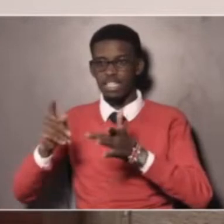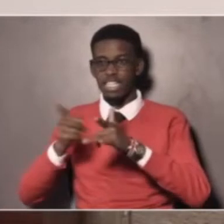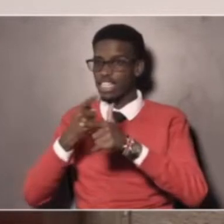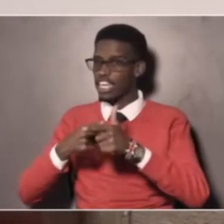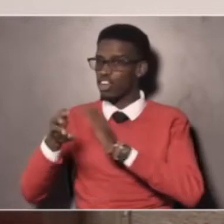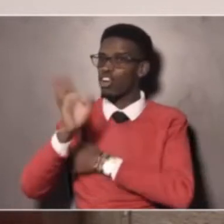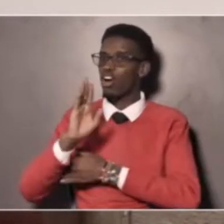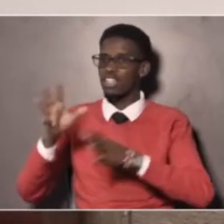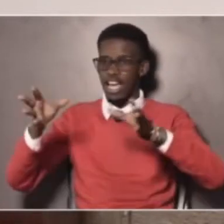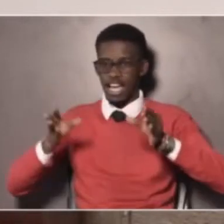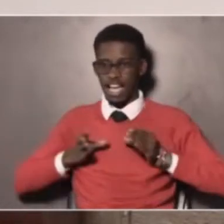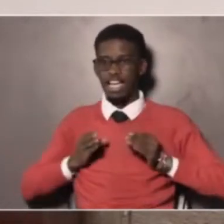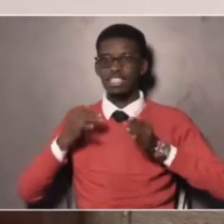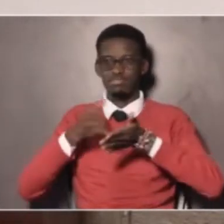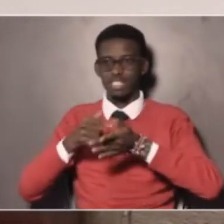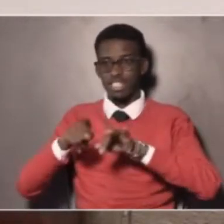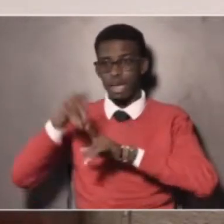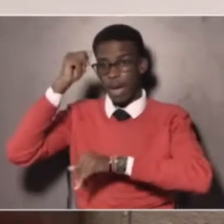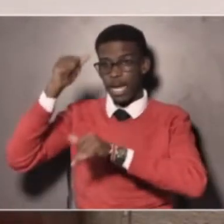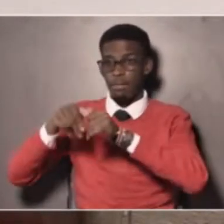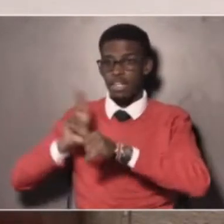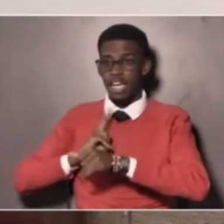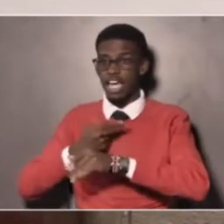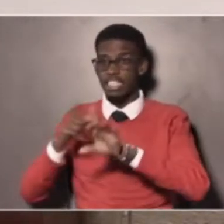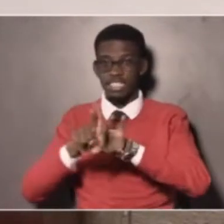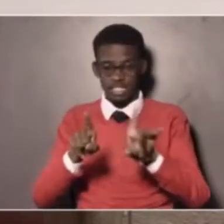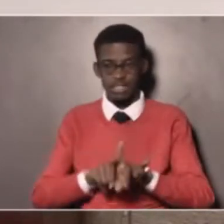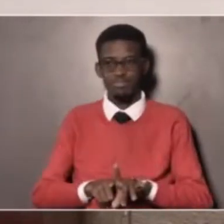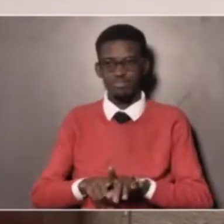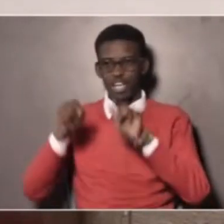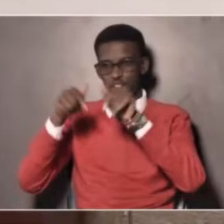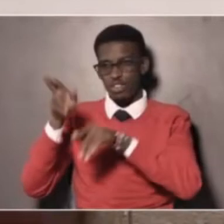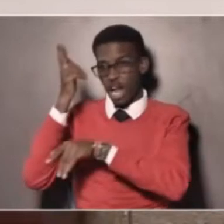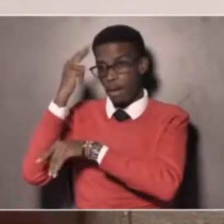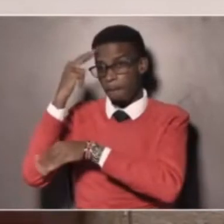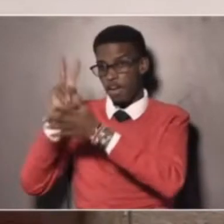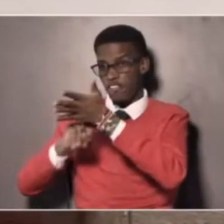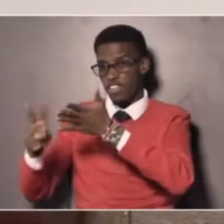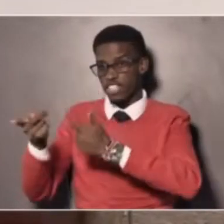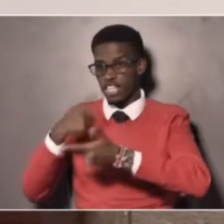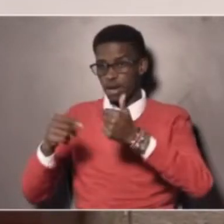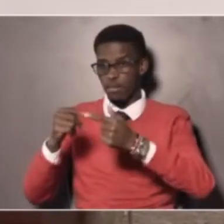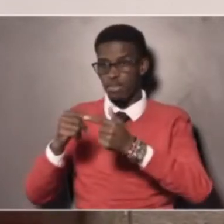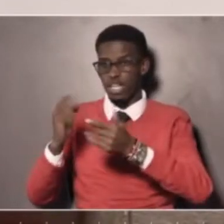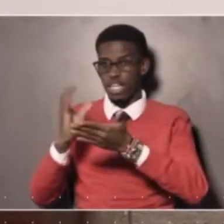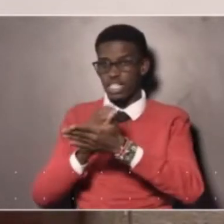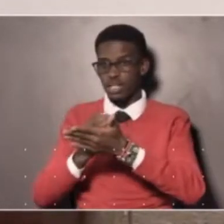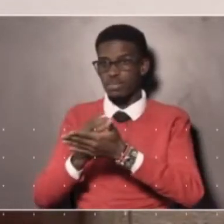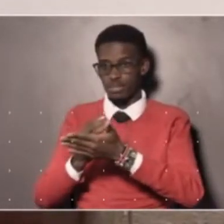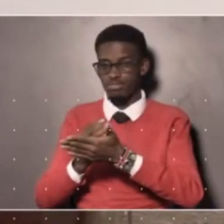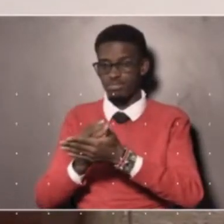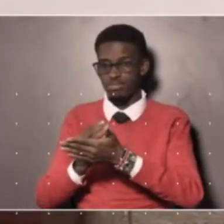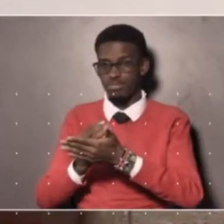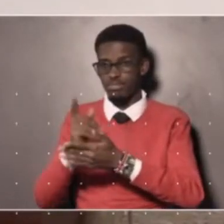that. To remind us also on the same lesson, our memory verse comes from 2 Timothy chapter